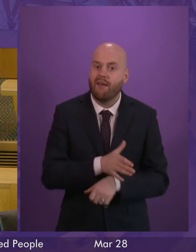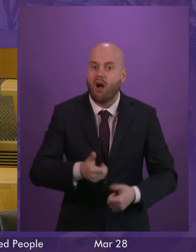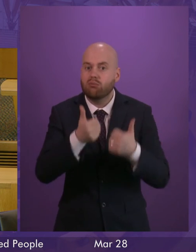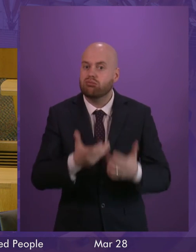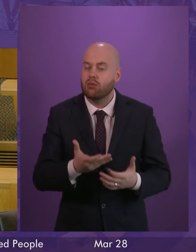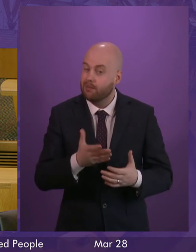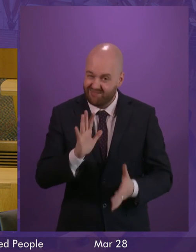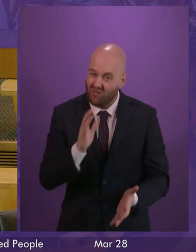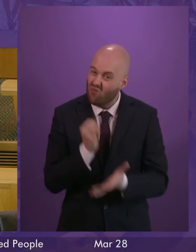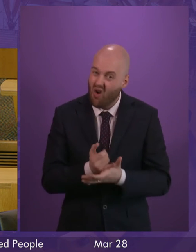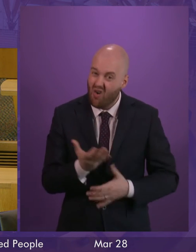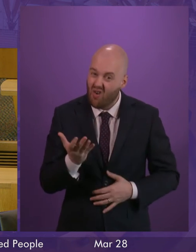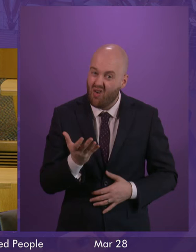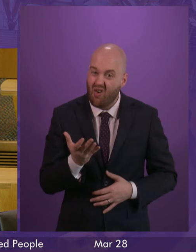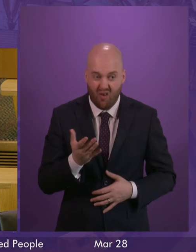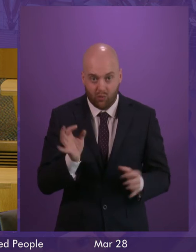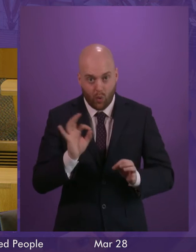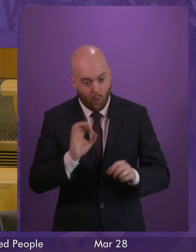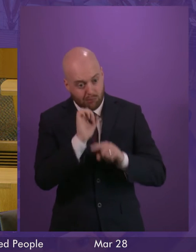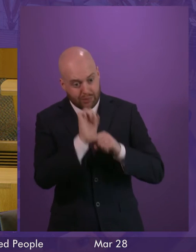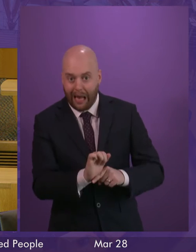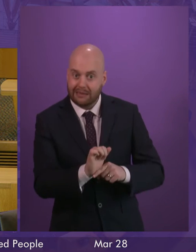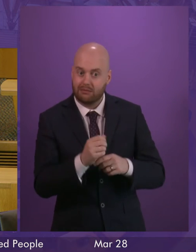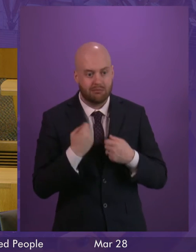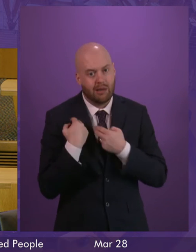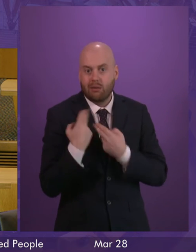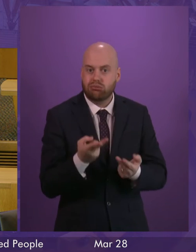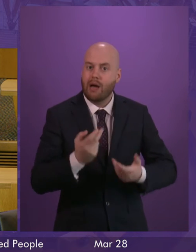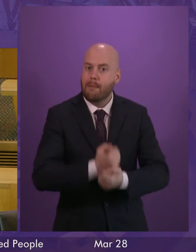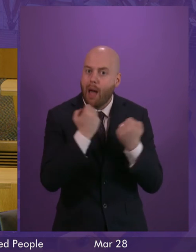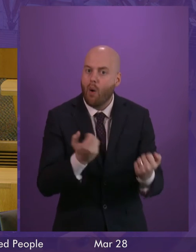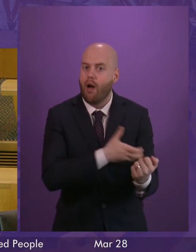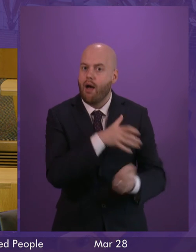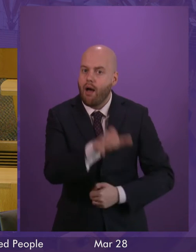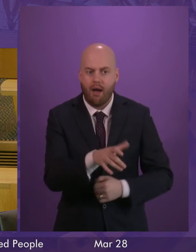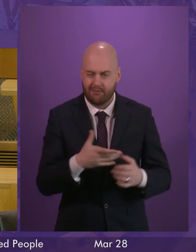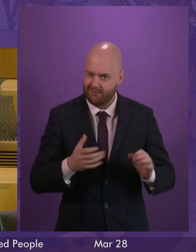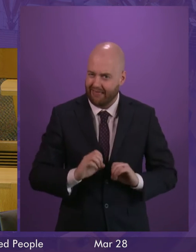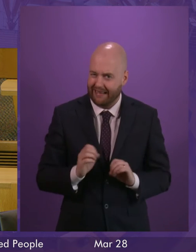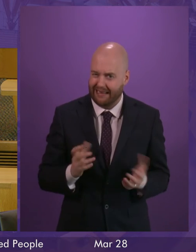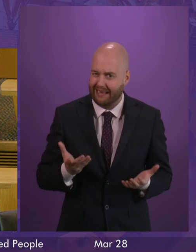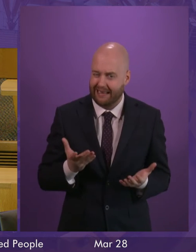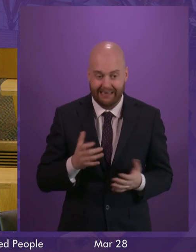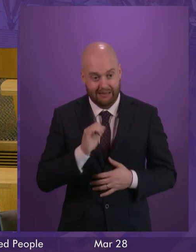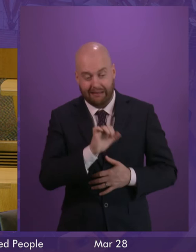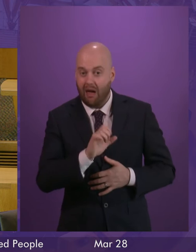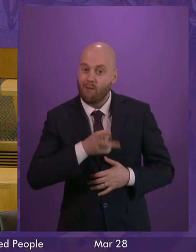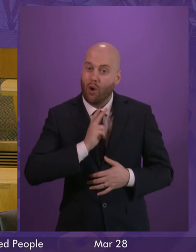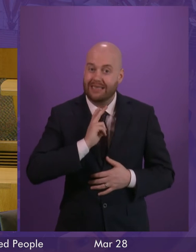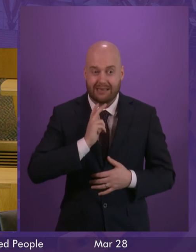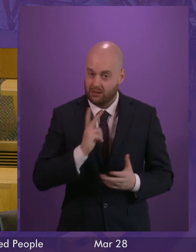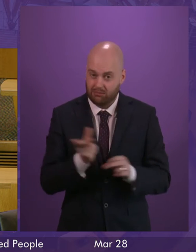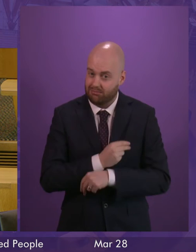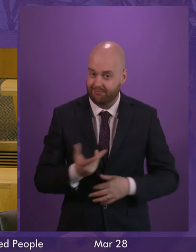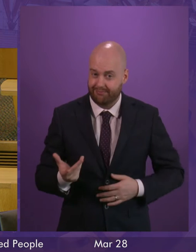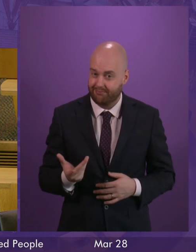not to empower them. And the absence of the place at their table meant that their voice was missing from the debate. Again, that's something that